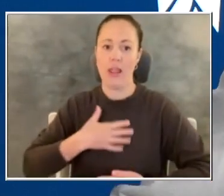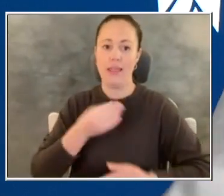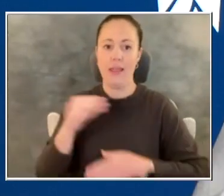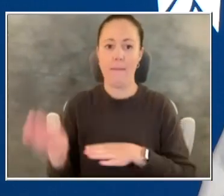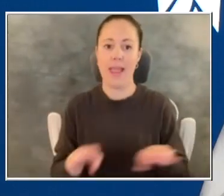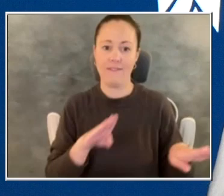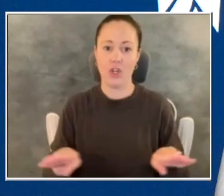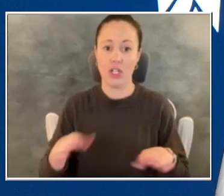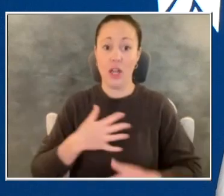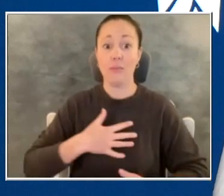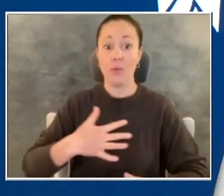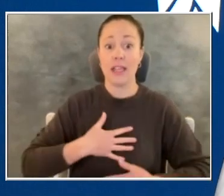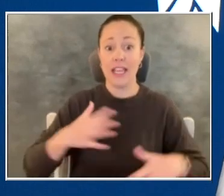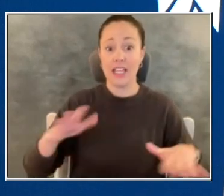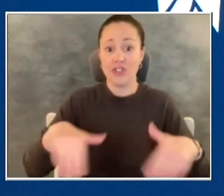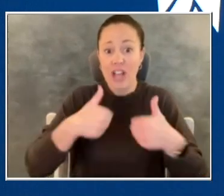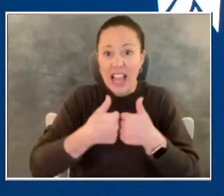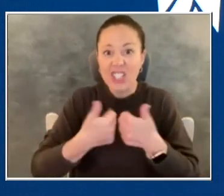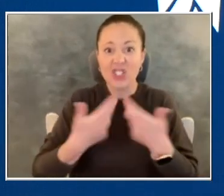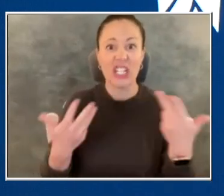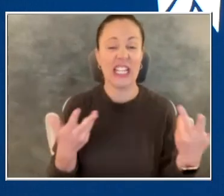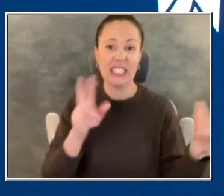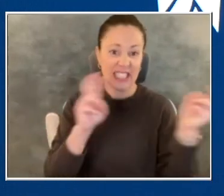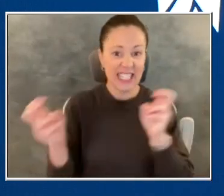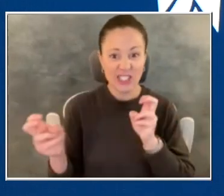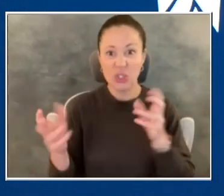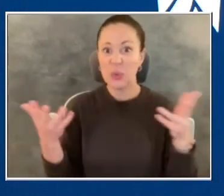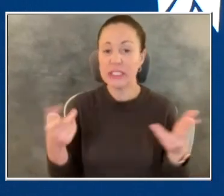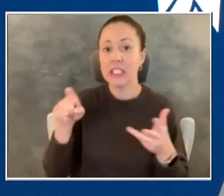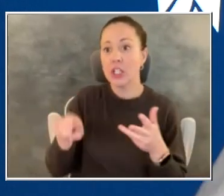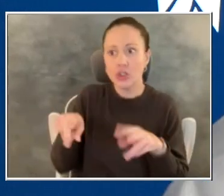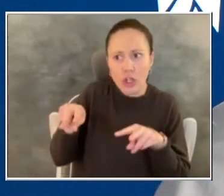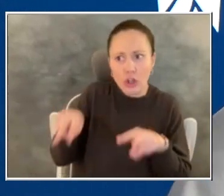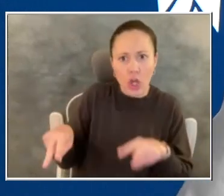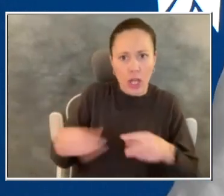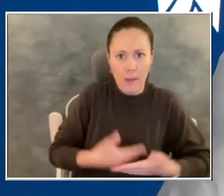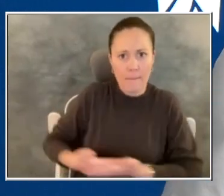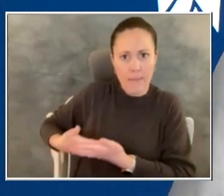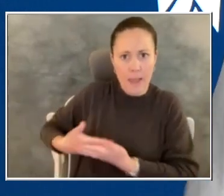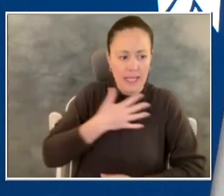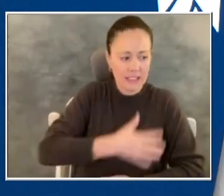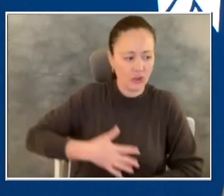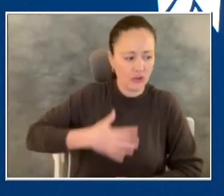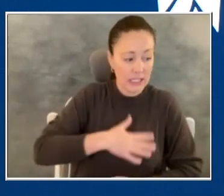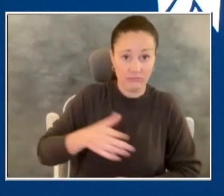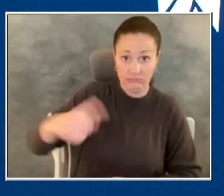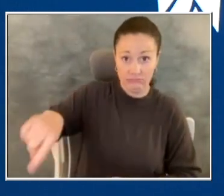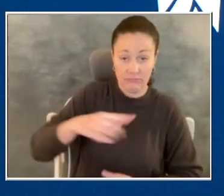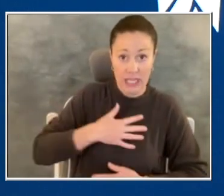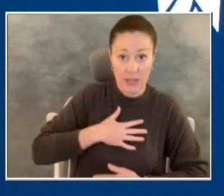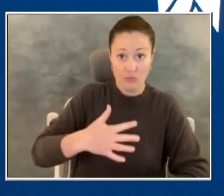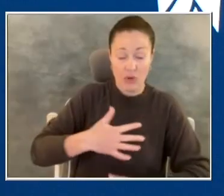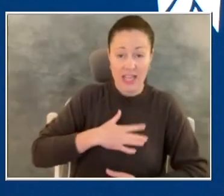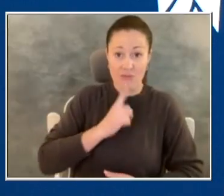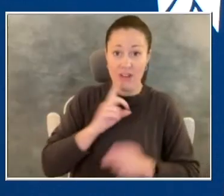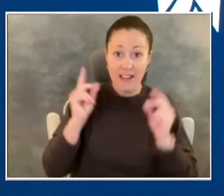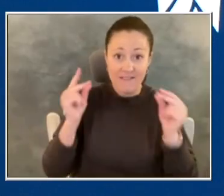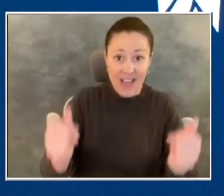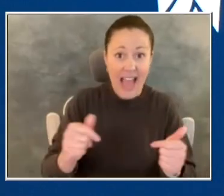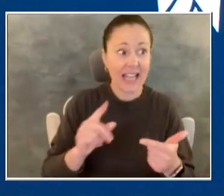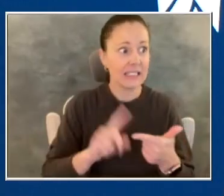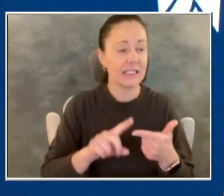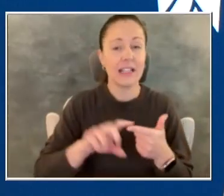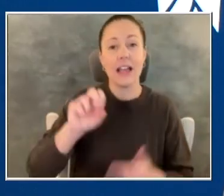difficulty, regarding that, you should look closely at your child's chest. Are they breathing very fast, shallowly? Are they